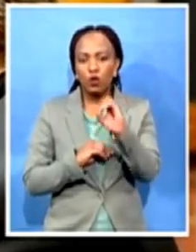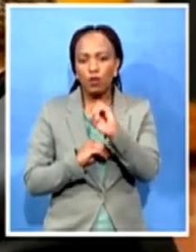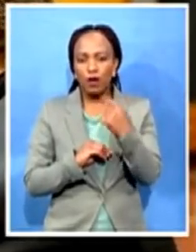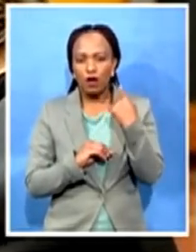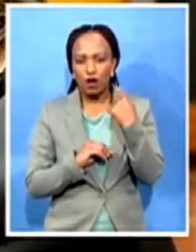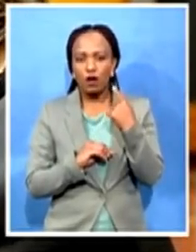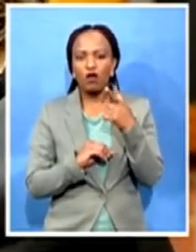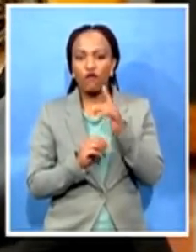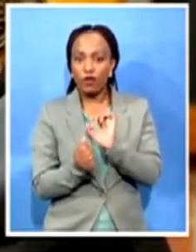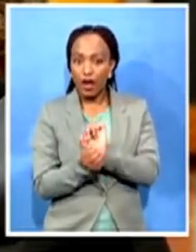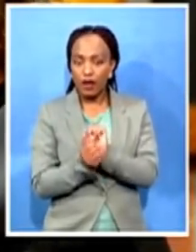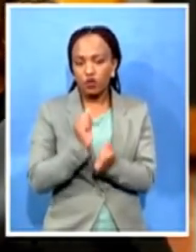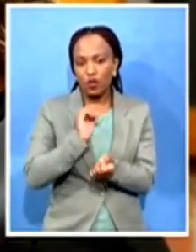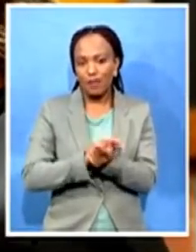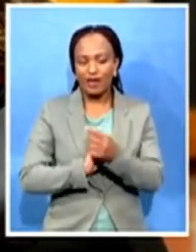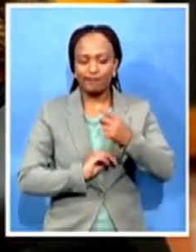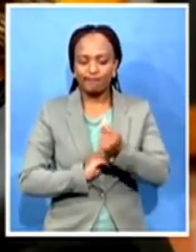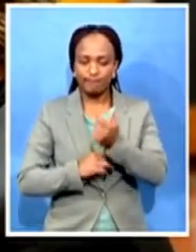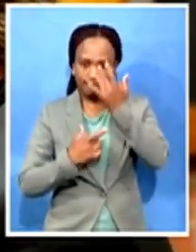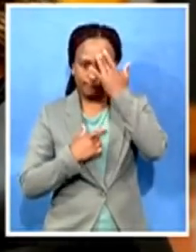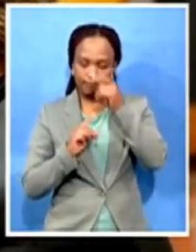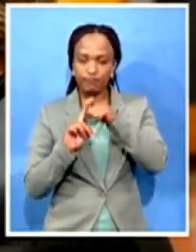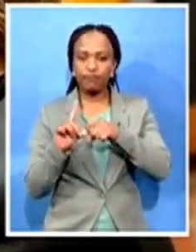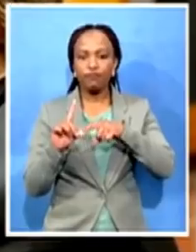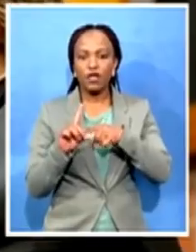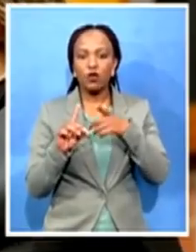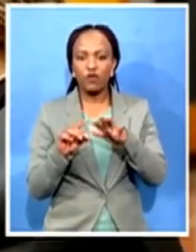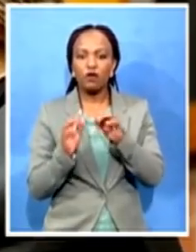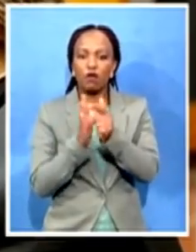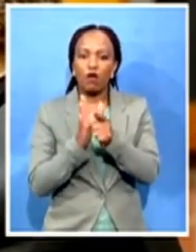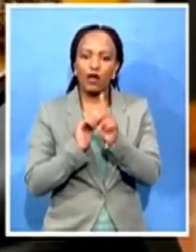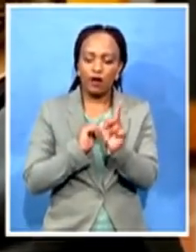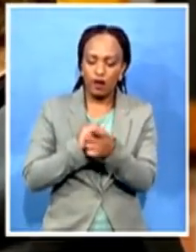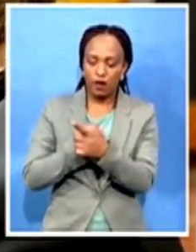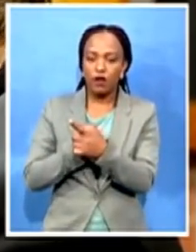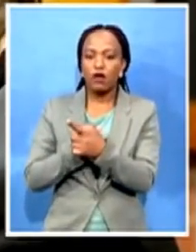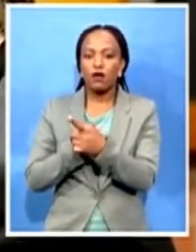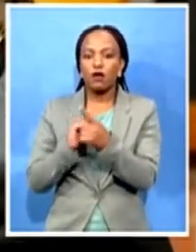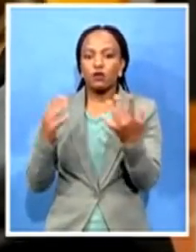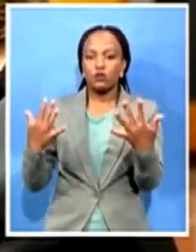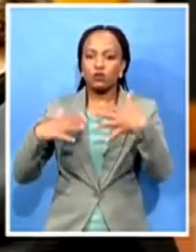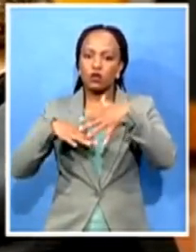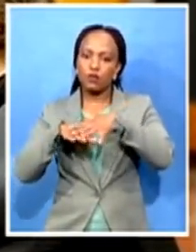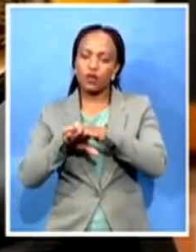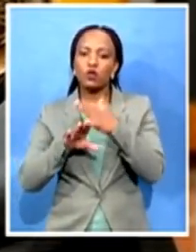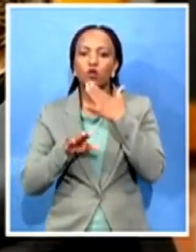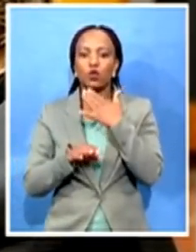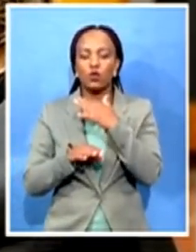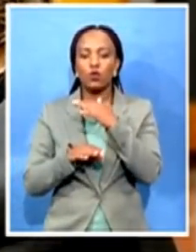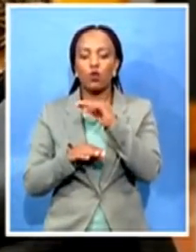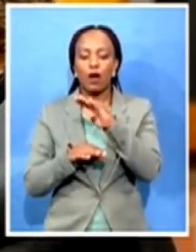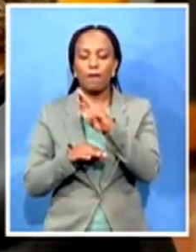We then sent the attorney from Witz Incorporated, Mr. Zahir O'Brien, who came to court, and he handed the 2